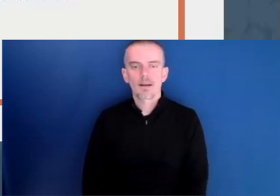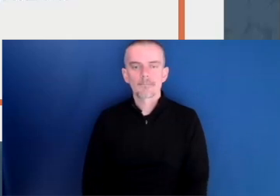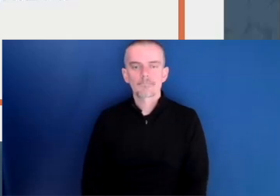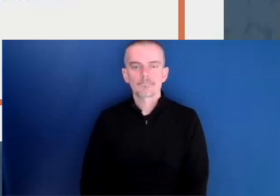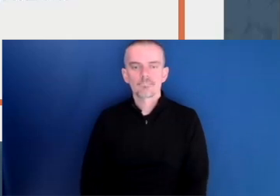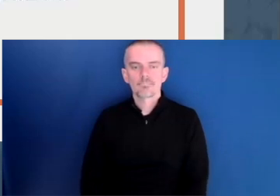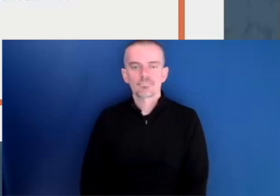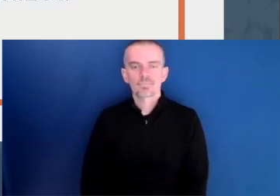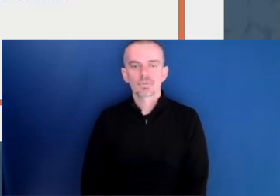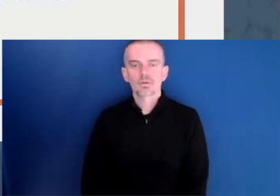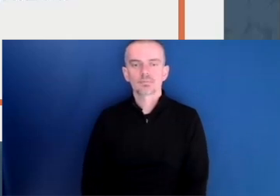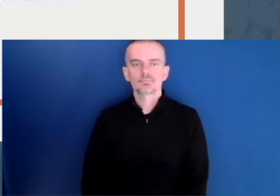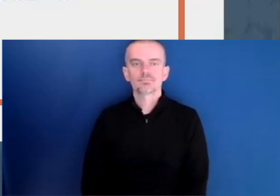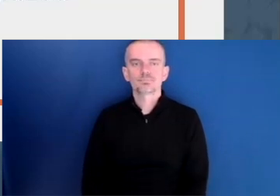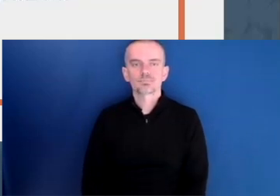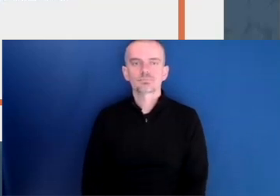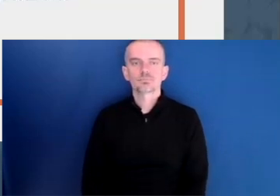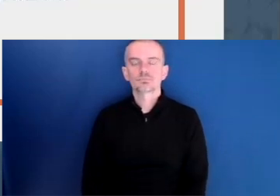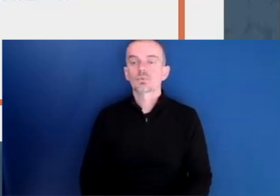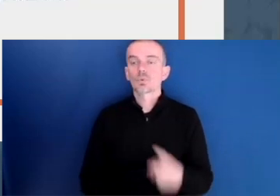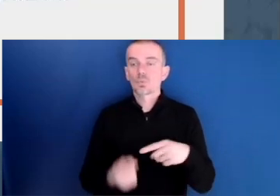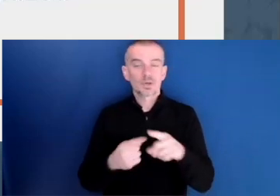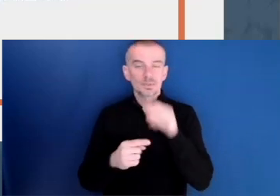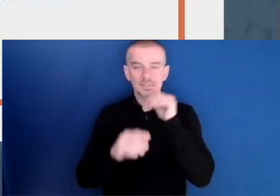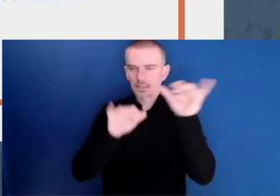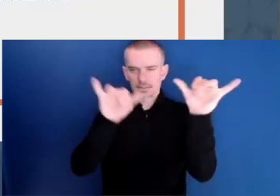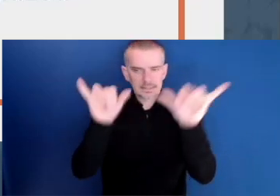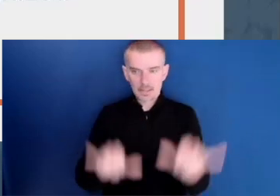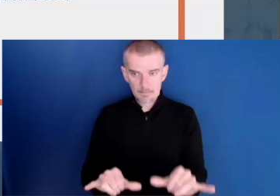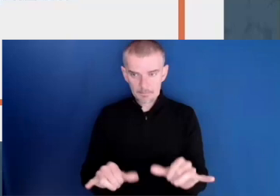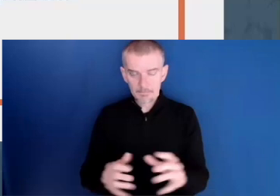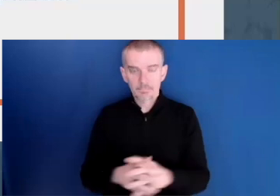Let's see. So when would it not align? When would the two not align?